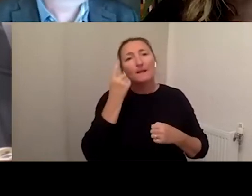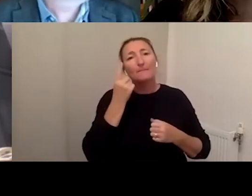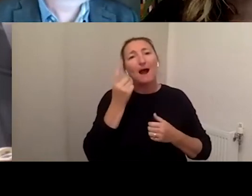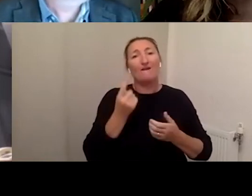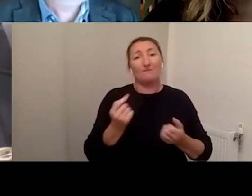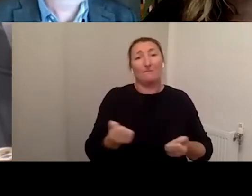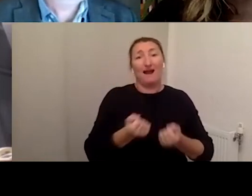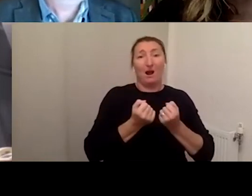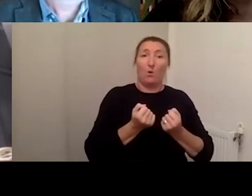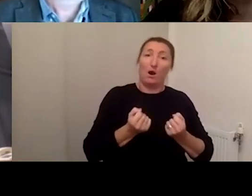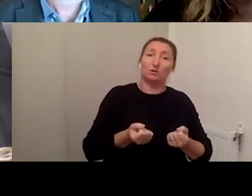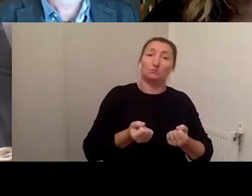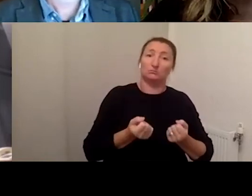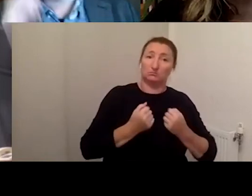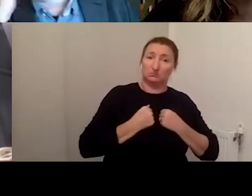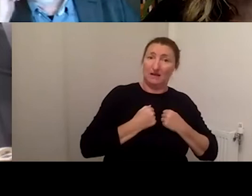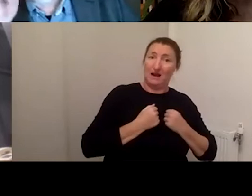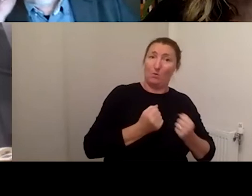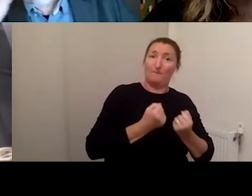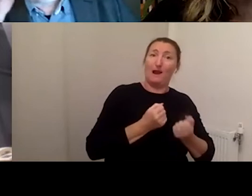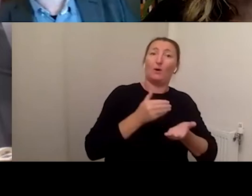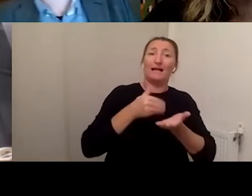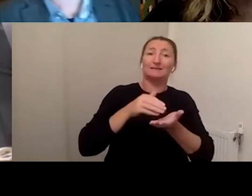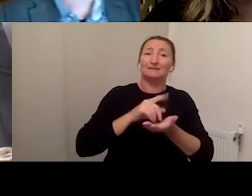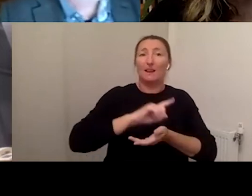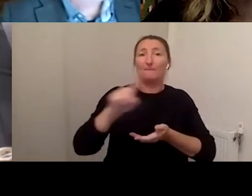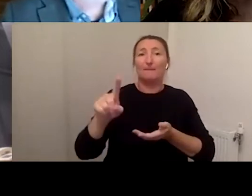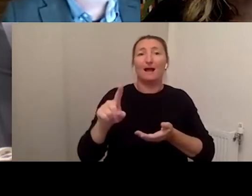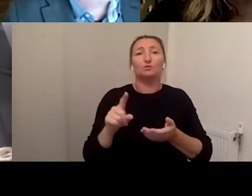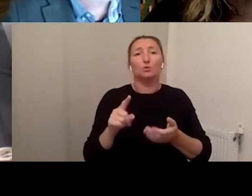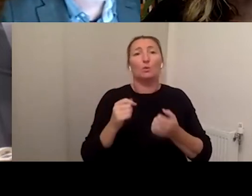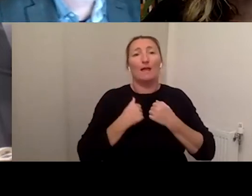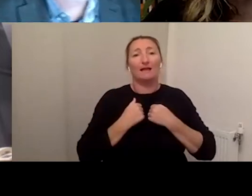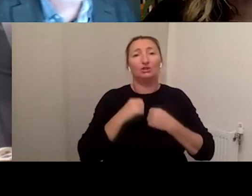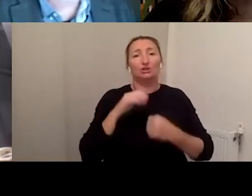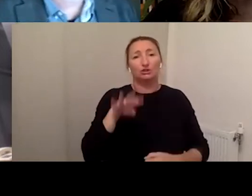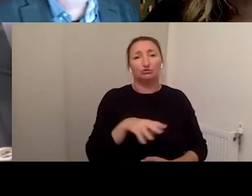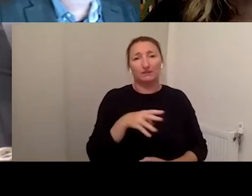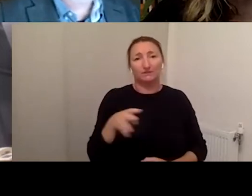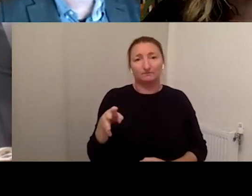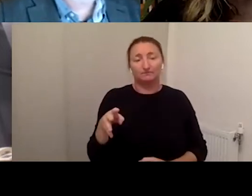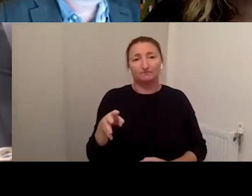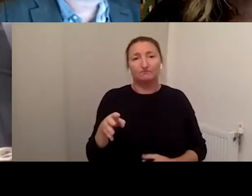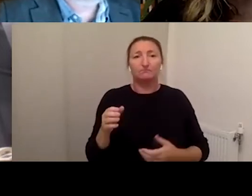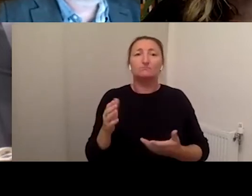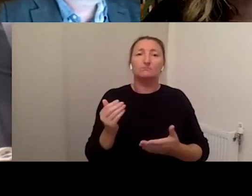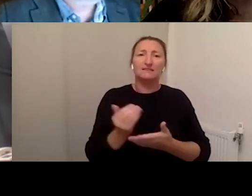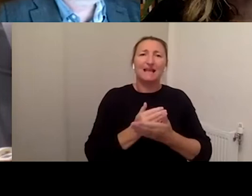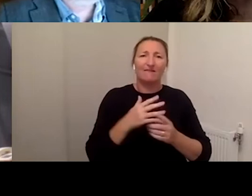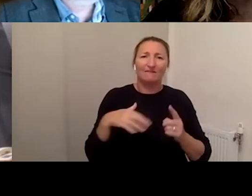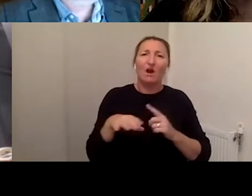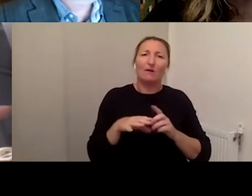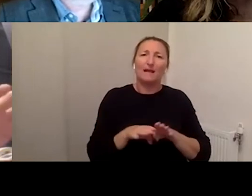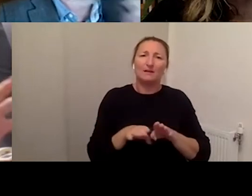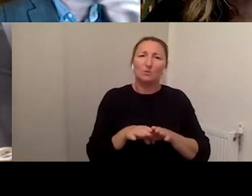grid. And we had an interest in reduction and, I suppose, addressing climate change. But one of the other things we're really keen on, because